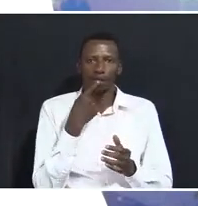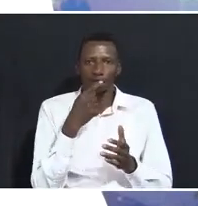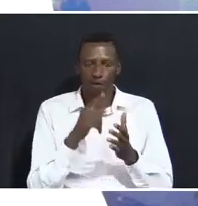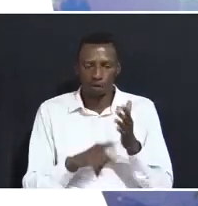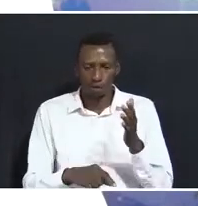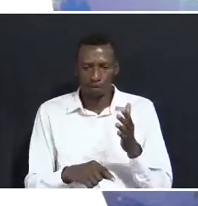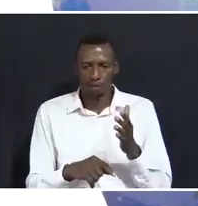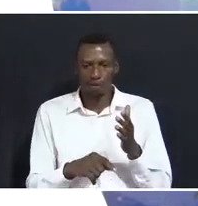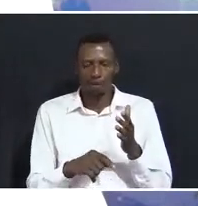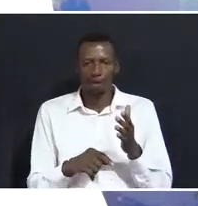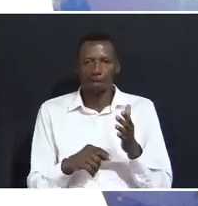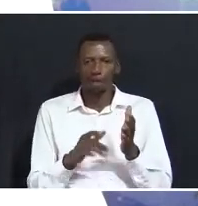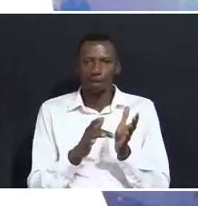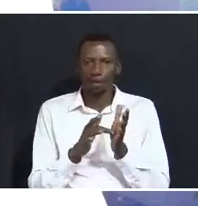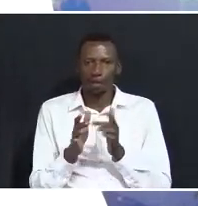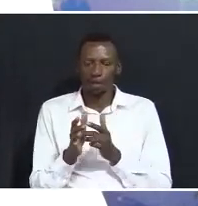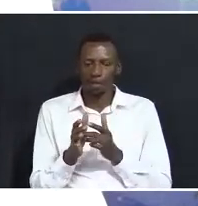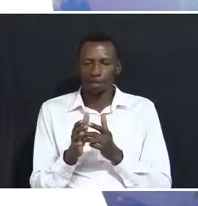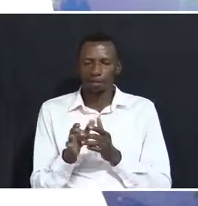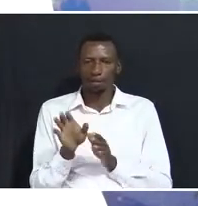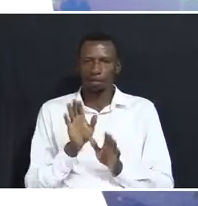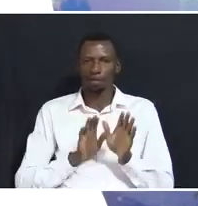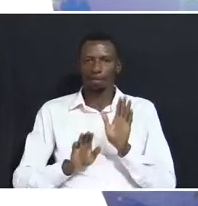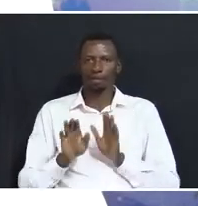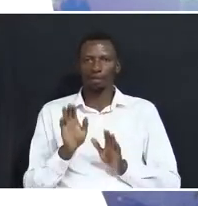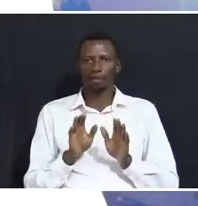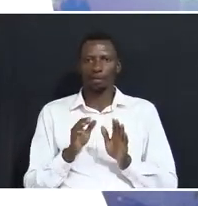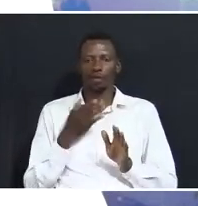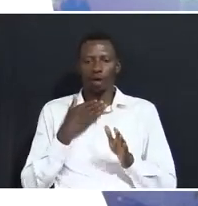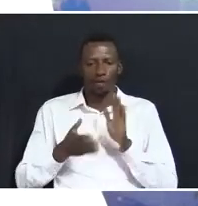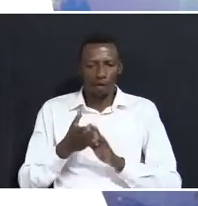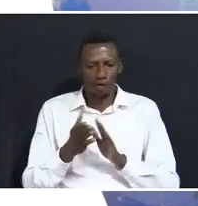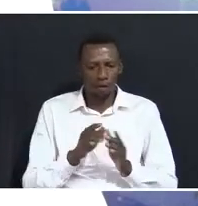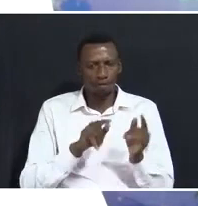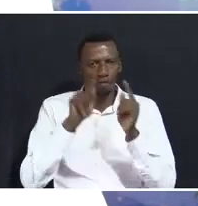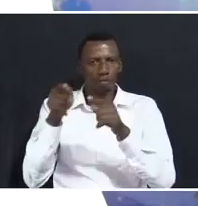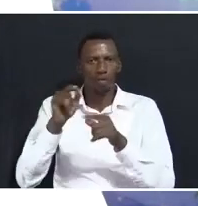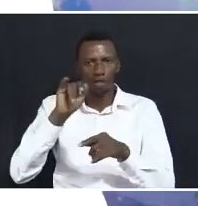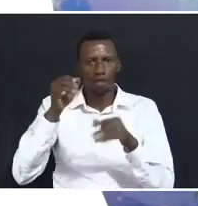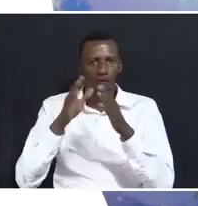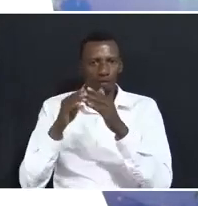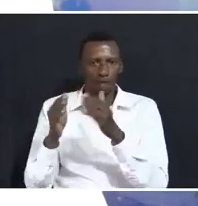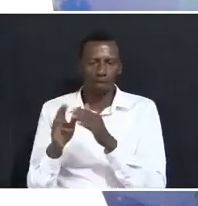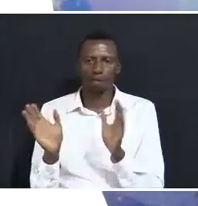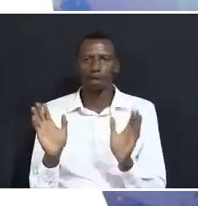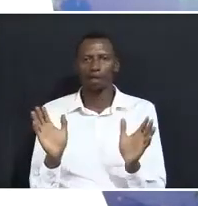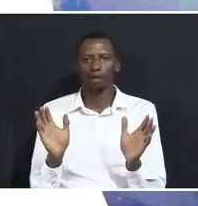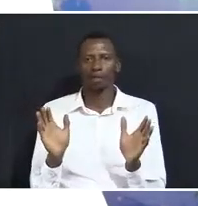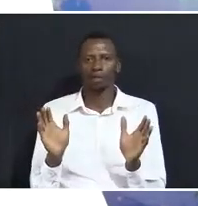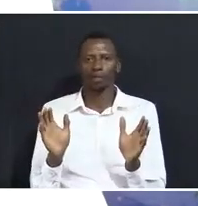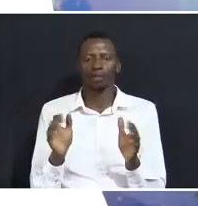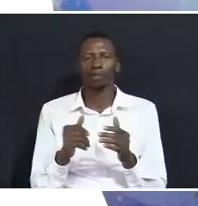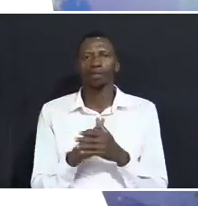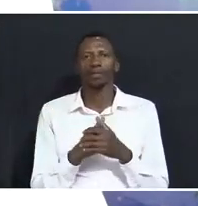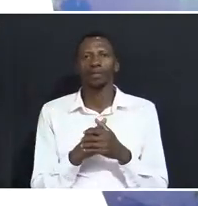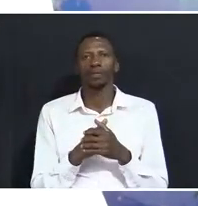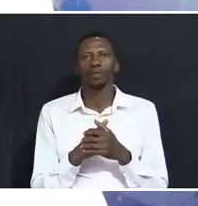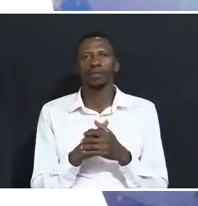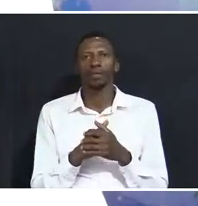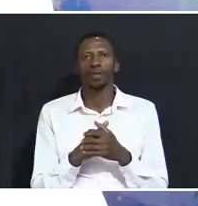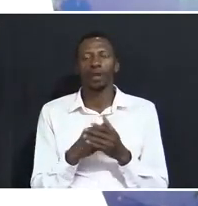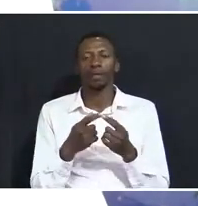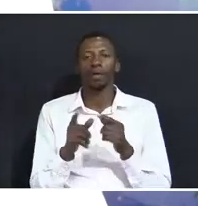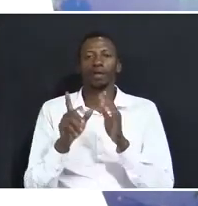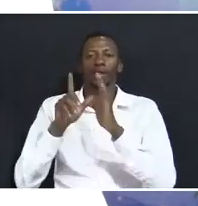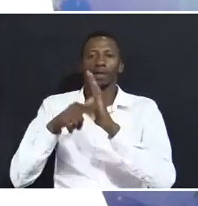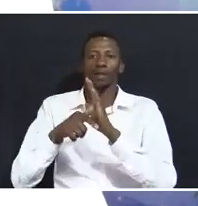he was reluctant, in a nutshell, to go. He told them, I'm not coming. In fact, he said, I'm not coming. But later on, he